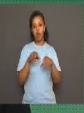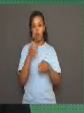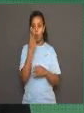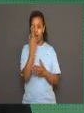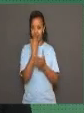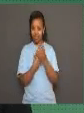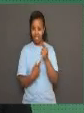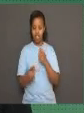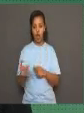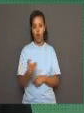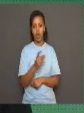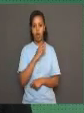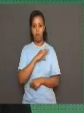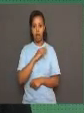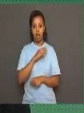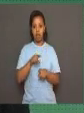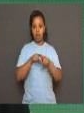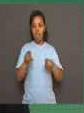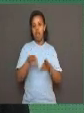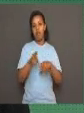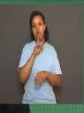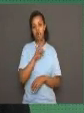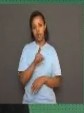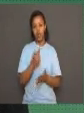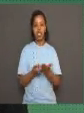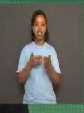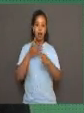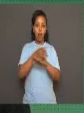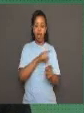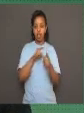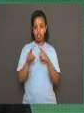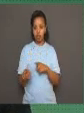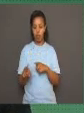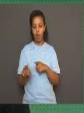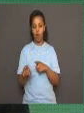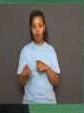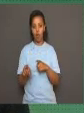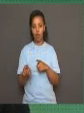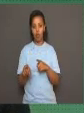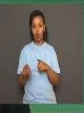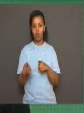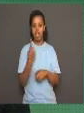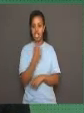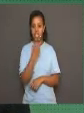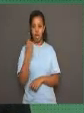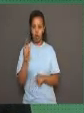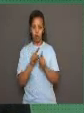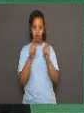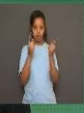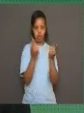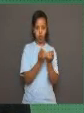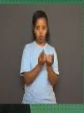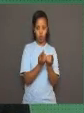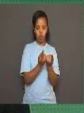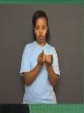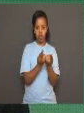distinguishing characteristic. Then continue to separate each of the groups